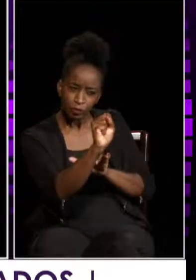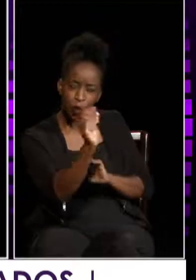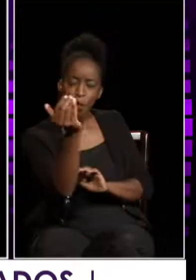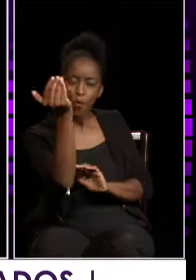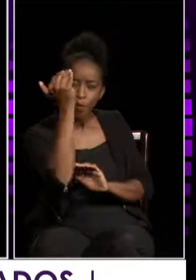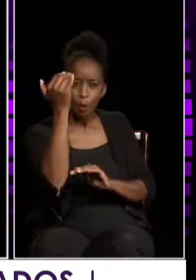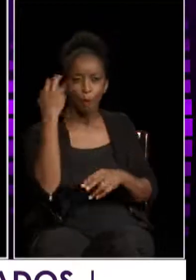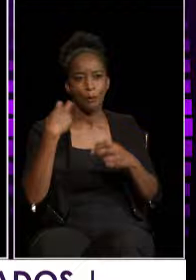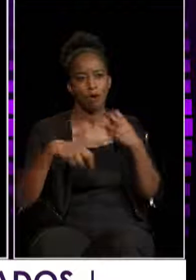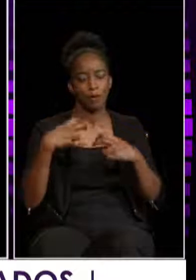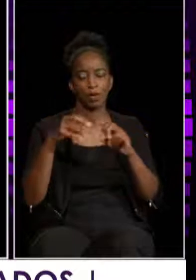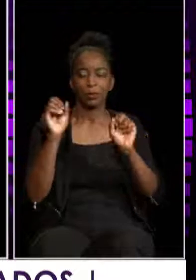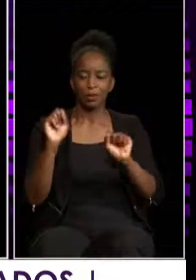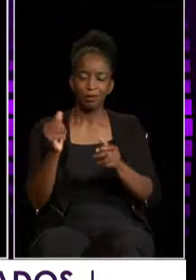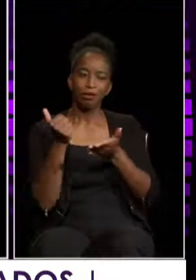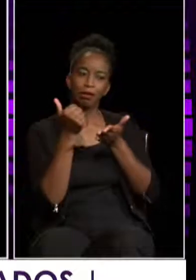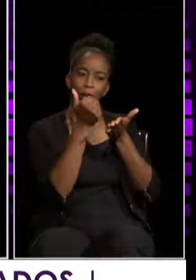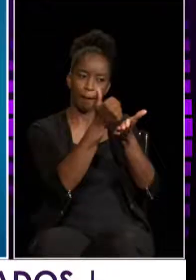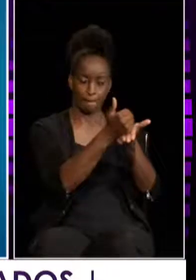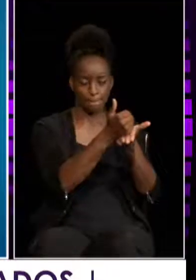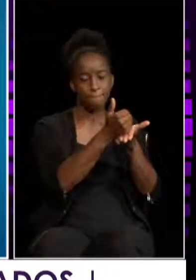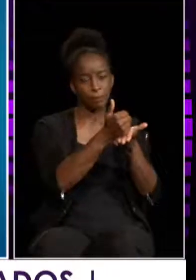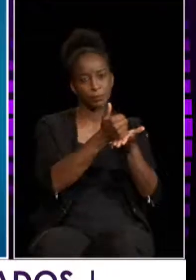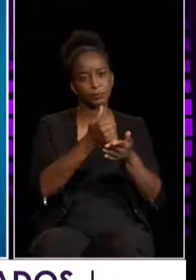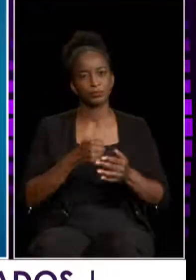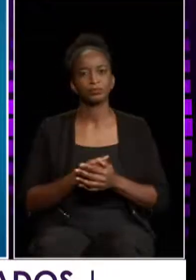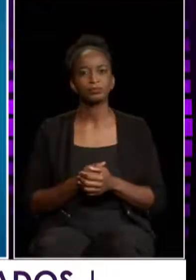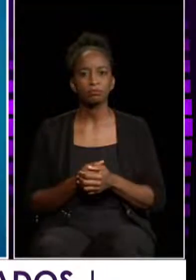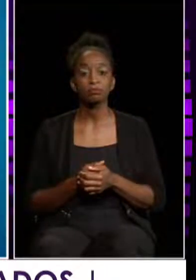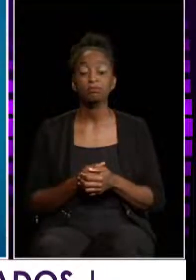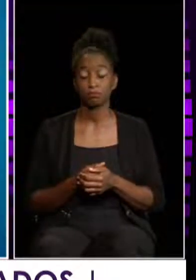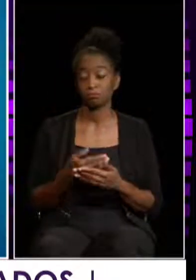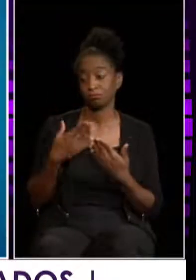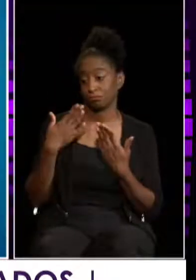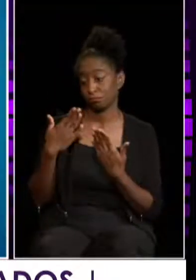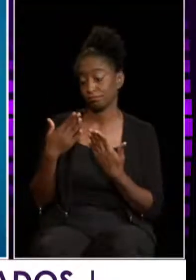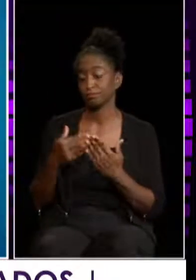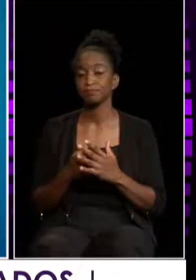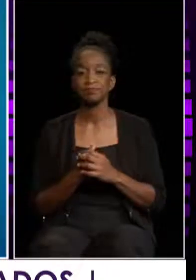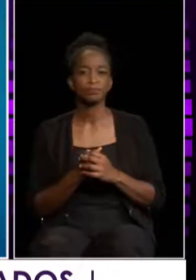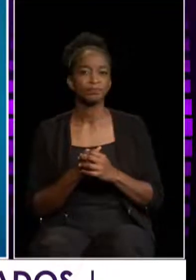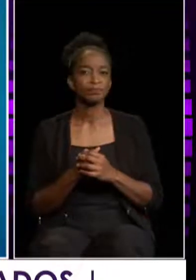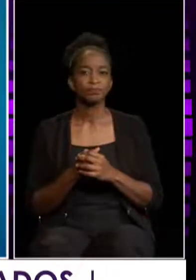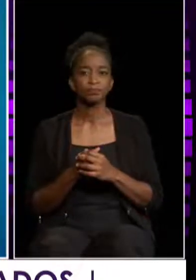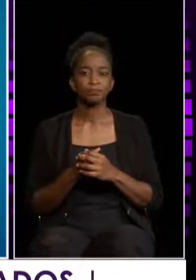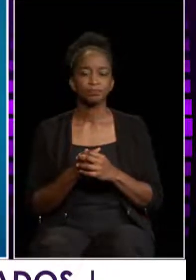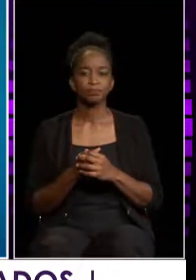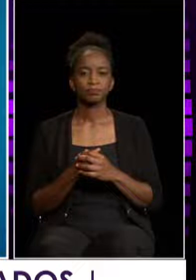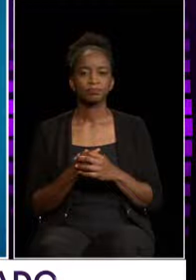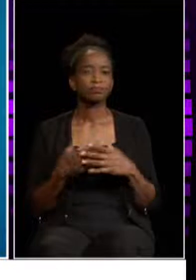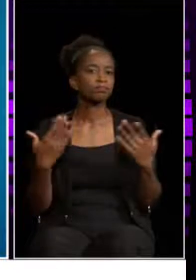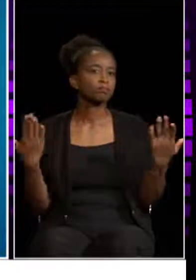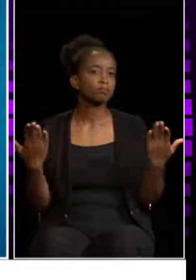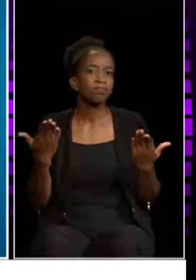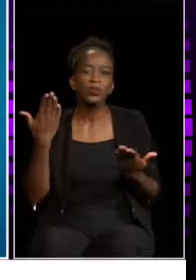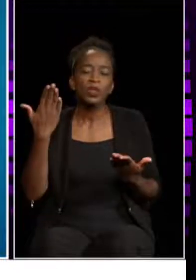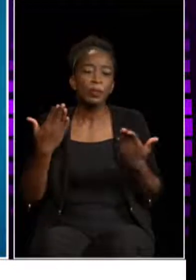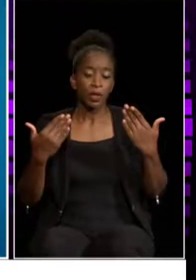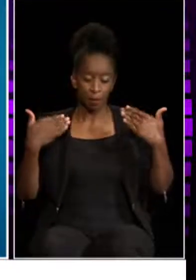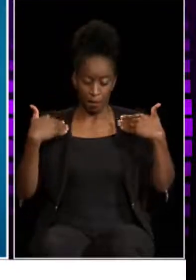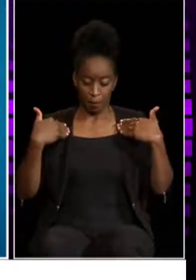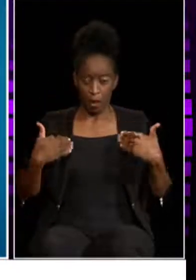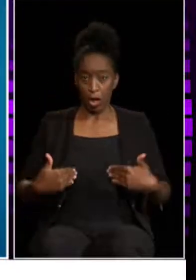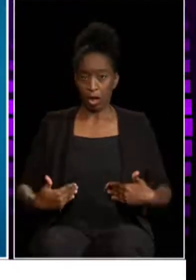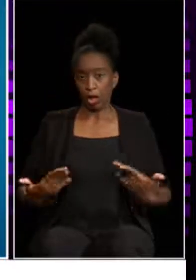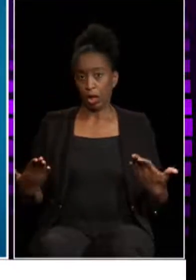you, Tashira. So essentially what you're saying is the same way how you could have a situation where your liver has a disorder,